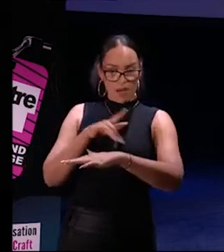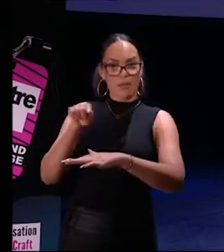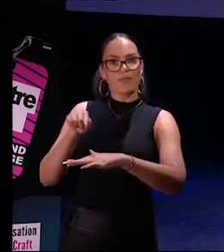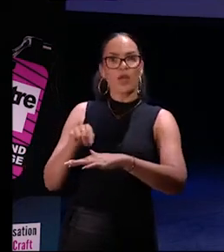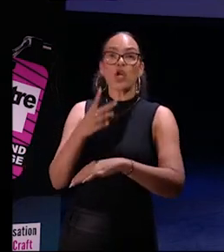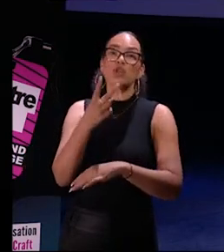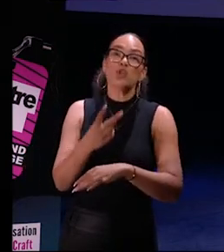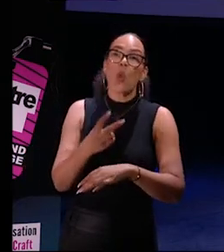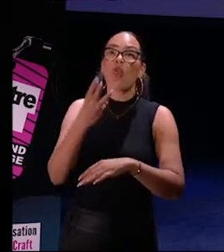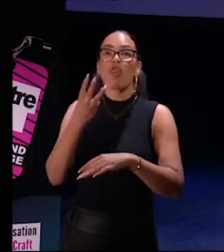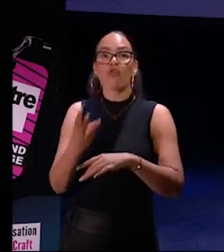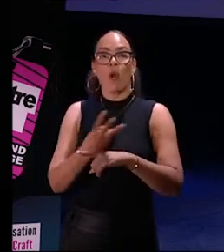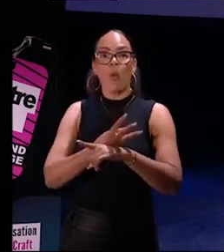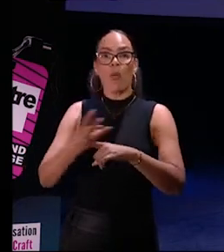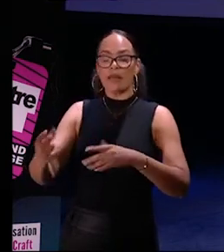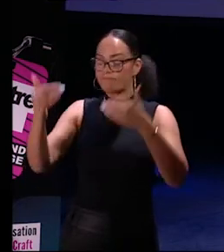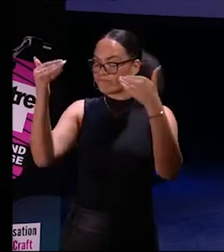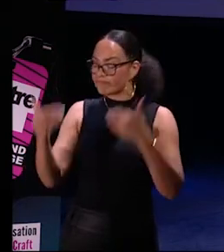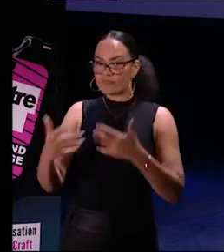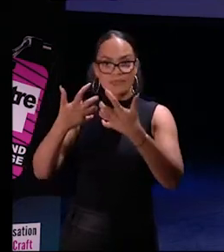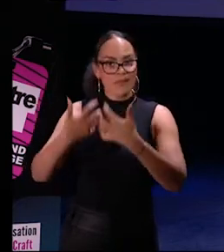you have 2 to 3 weeks of technical rehearsals.